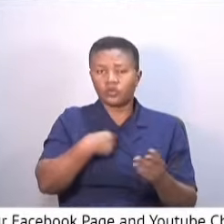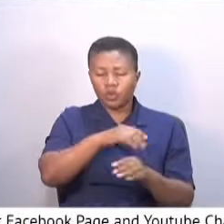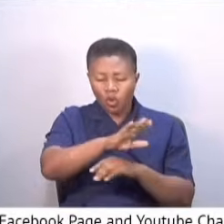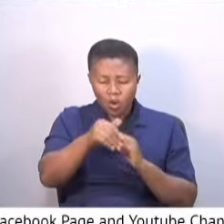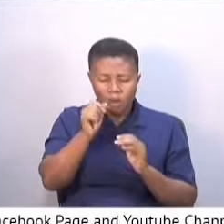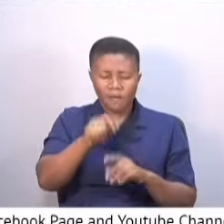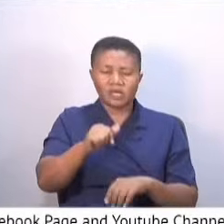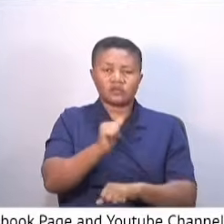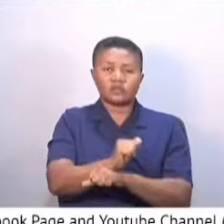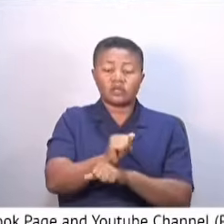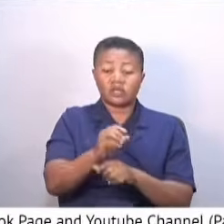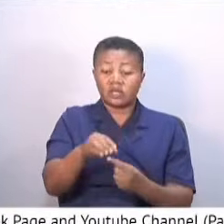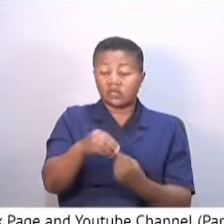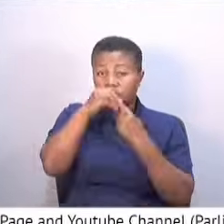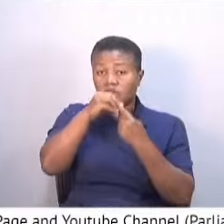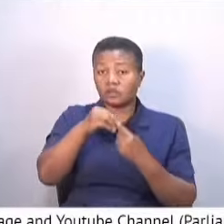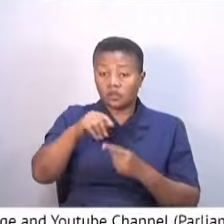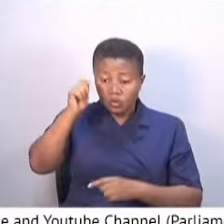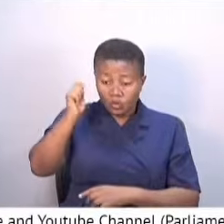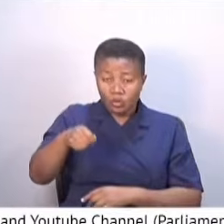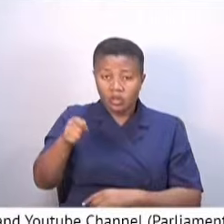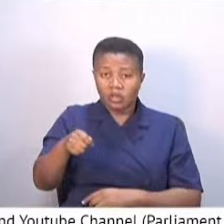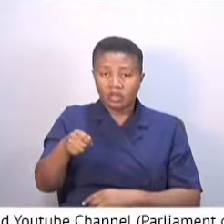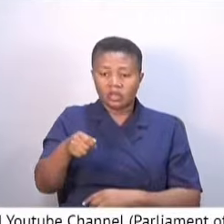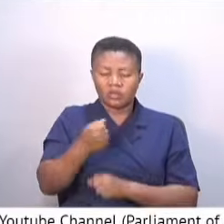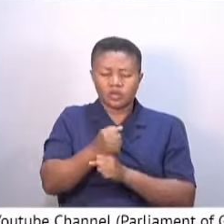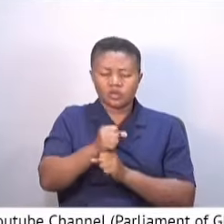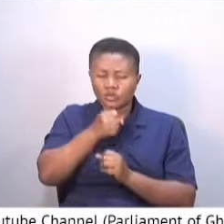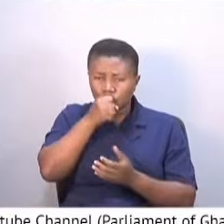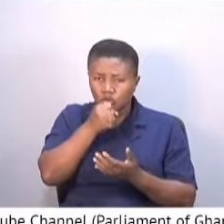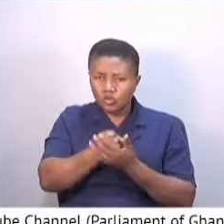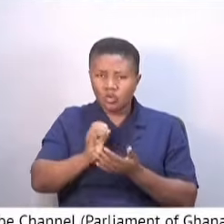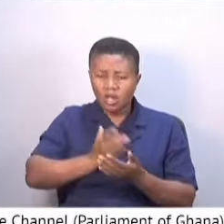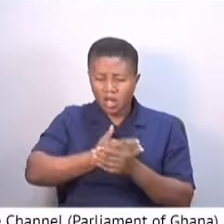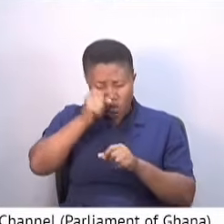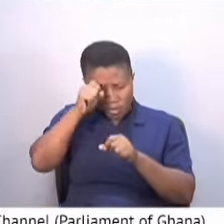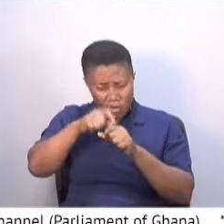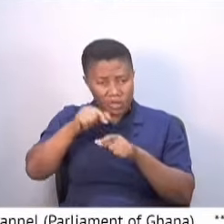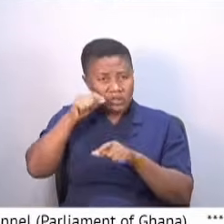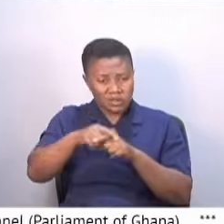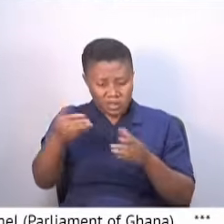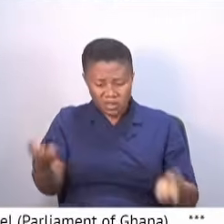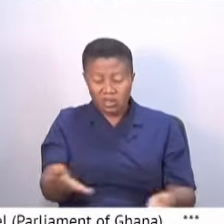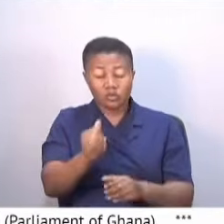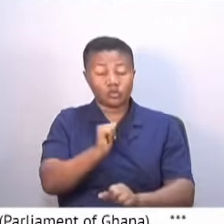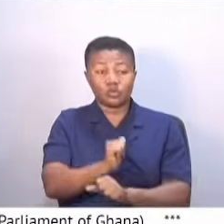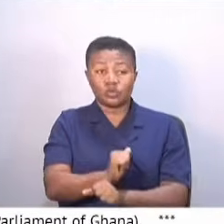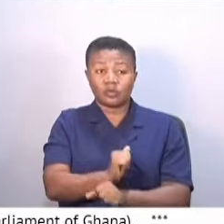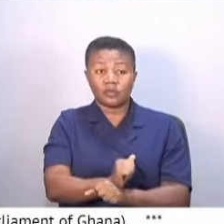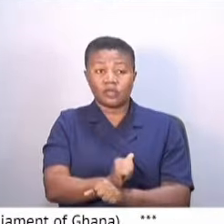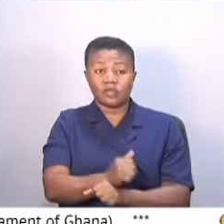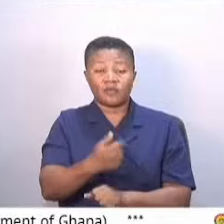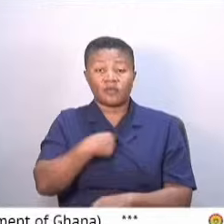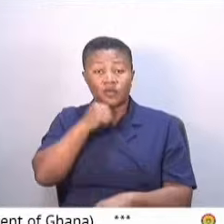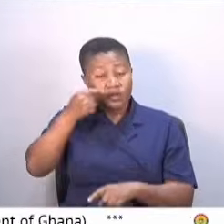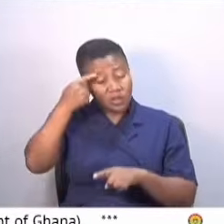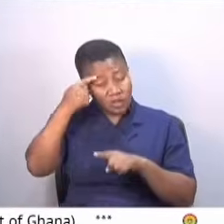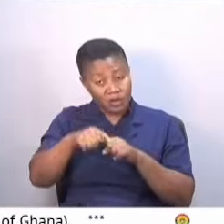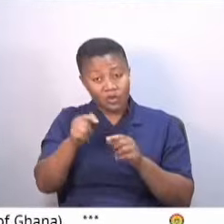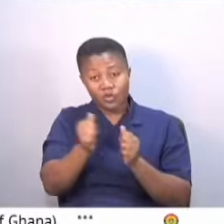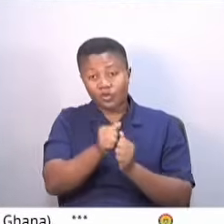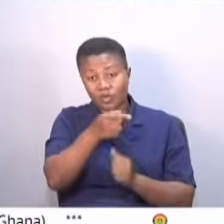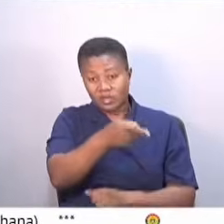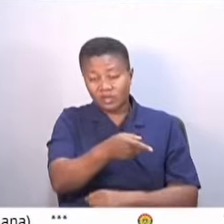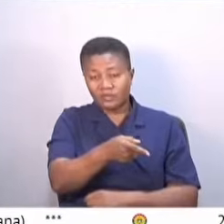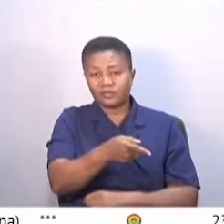work, especially the whips, to make sure that our colleagues are in the chamber. Indeed, Mr. Speaker, you are always here. I disagree with him. Let me take